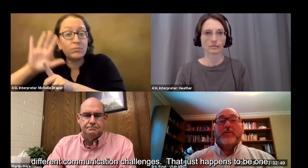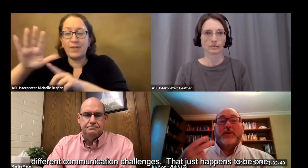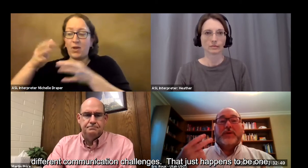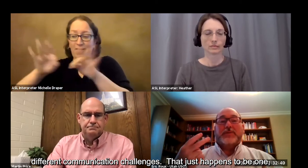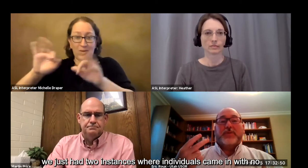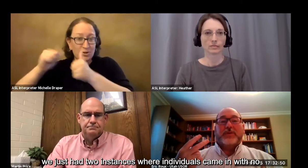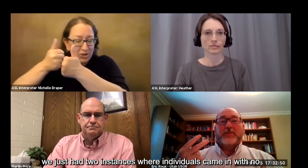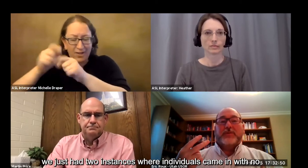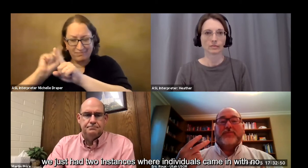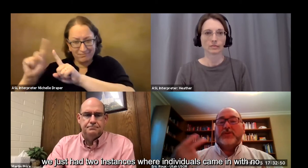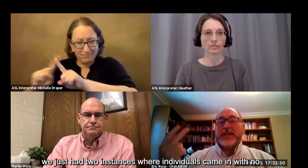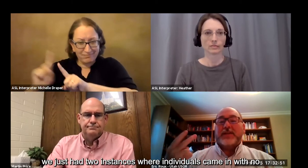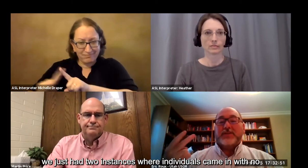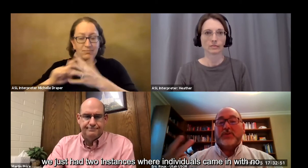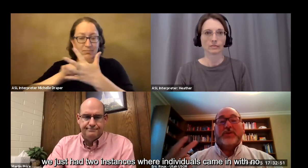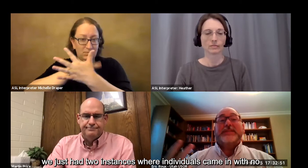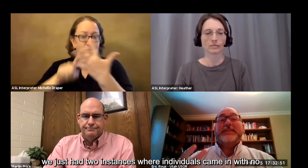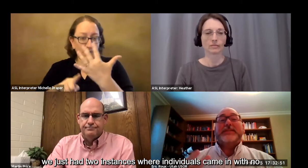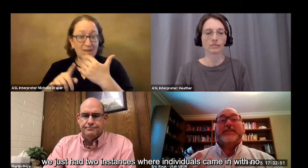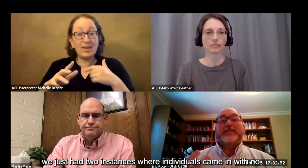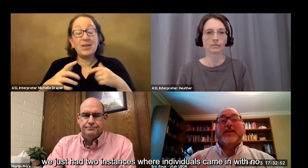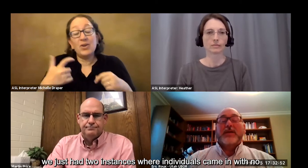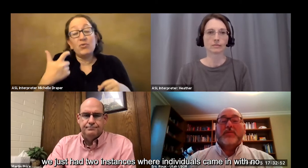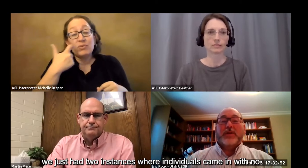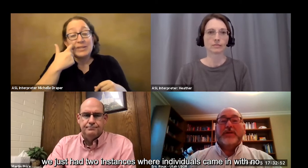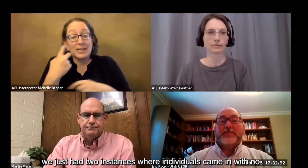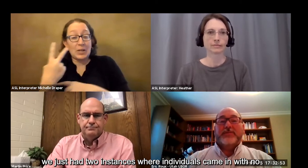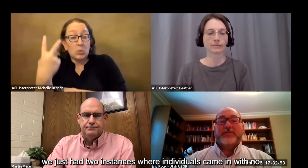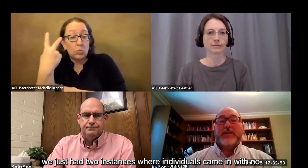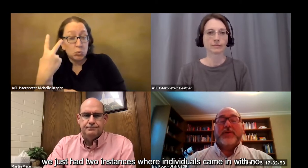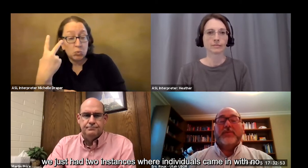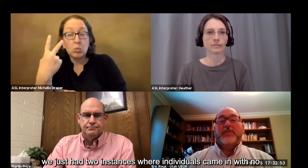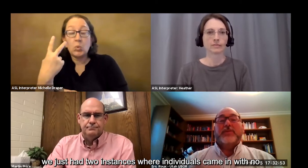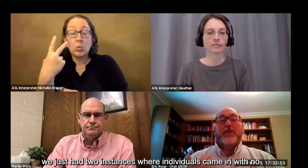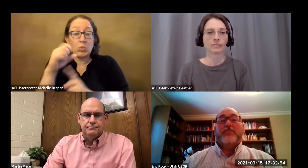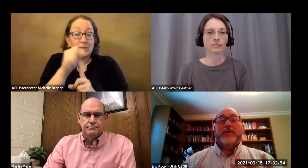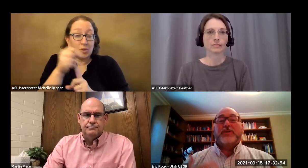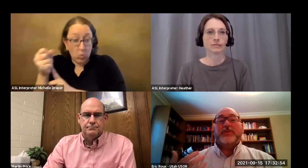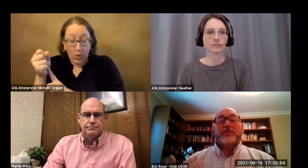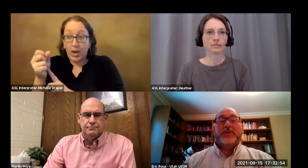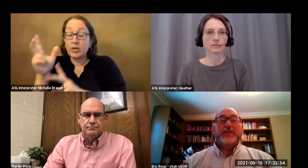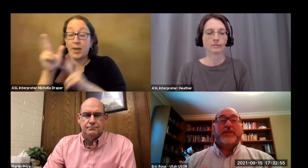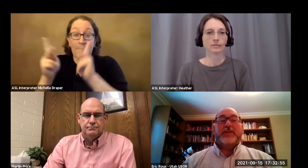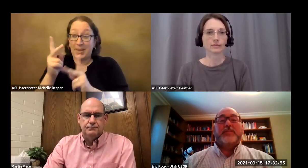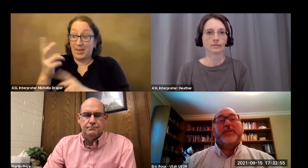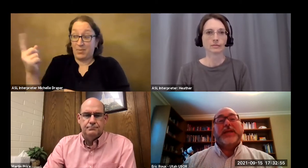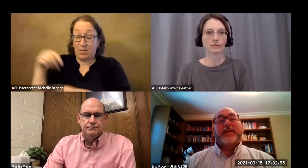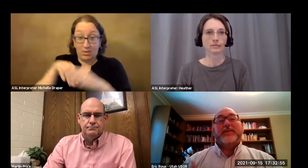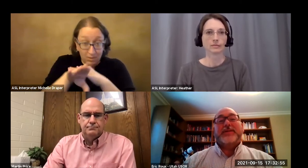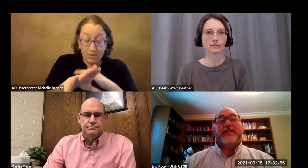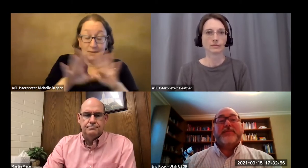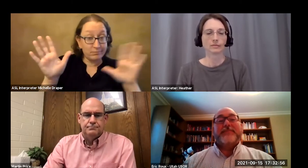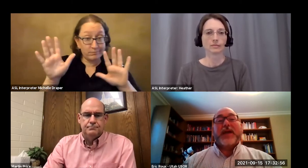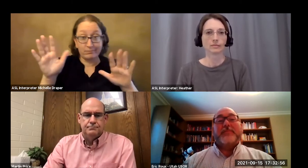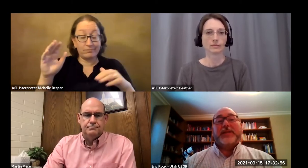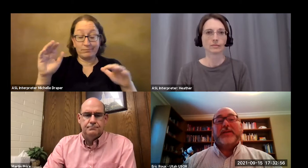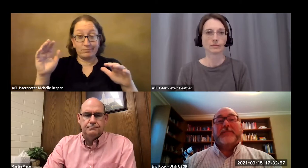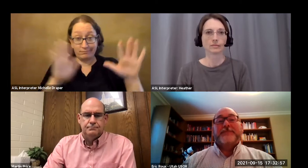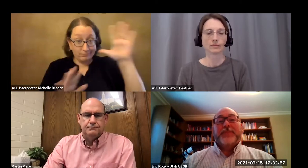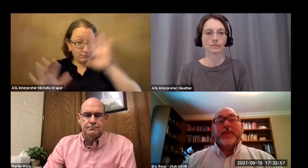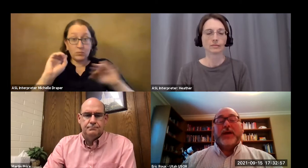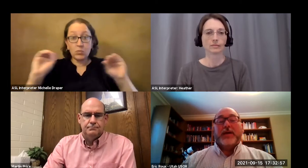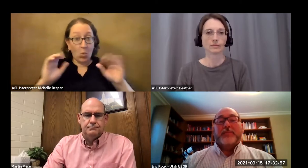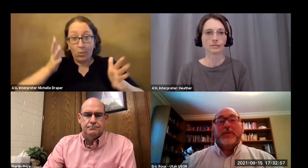one, because we just had two instances where individuals came in with no functional ability to communicate outside of their